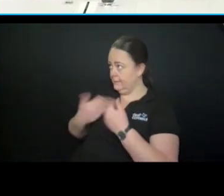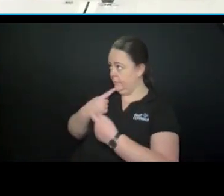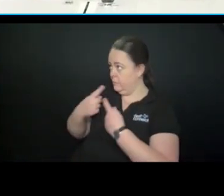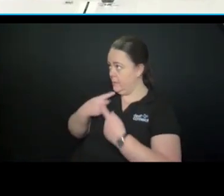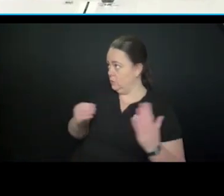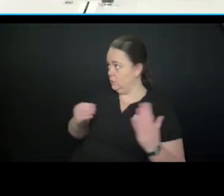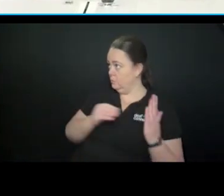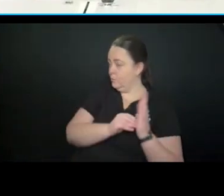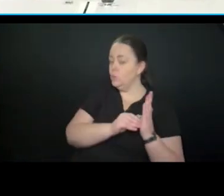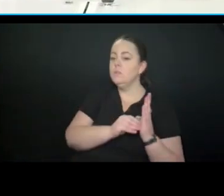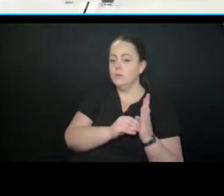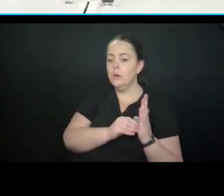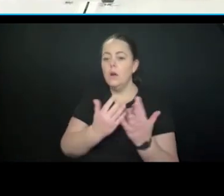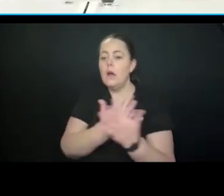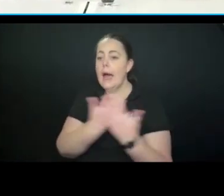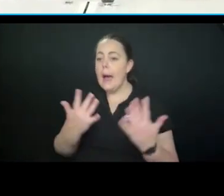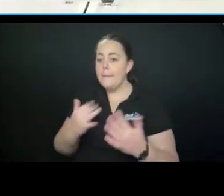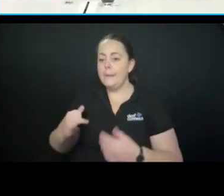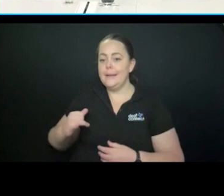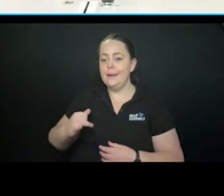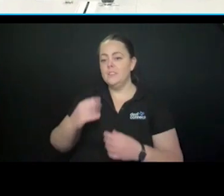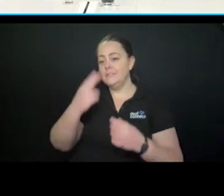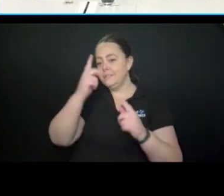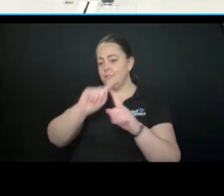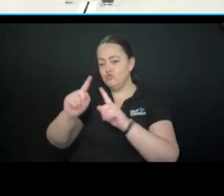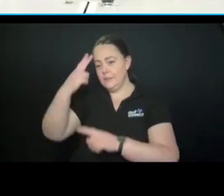the roles, the hours worked, etc.